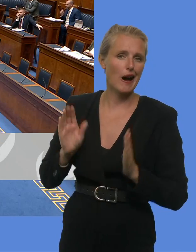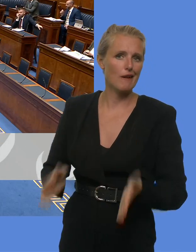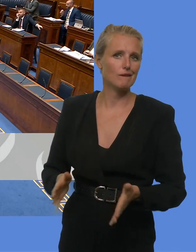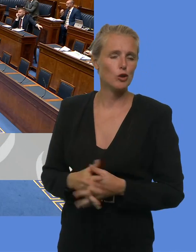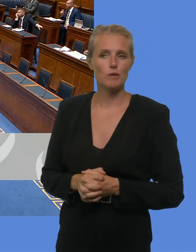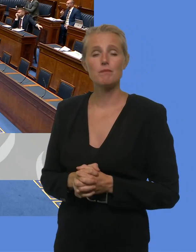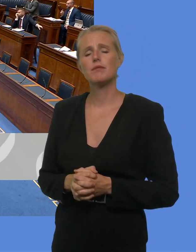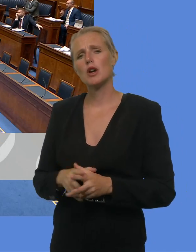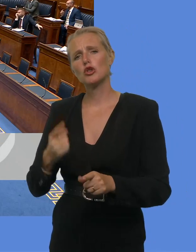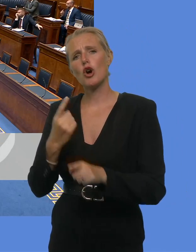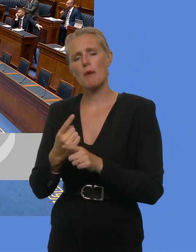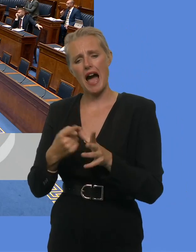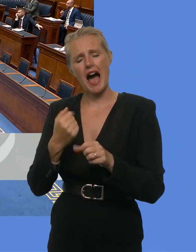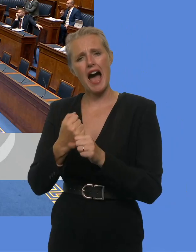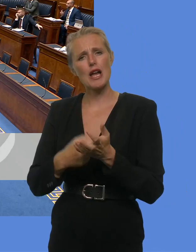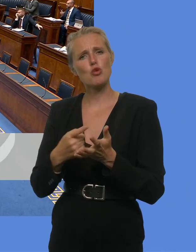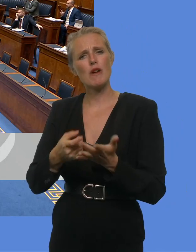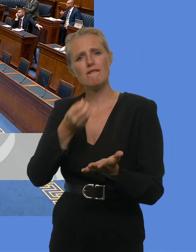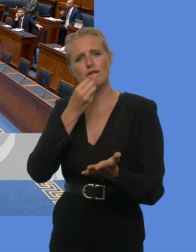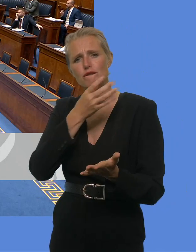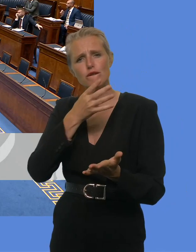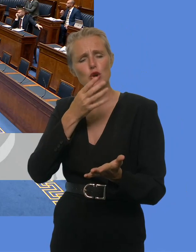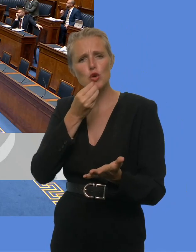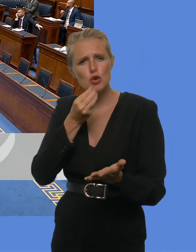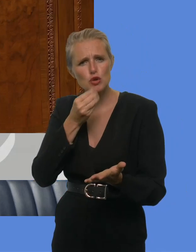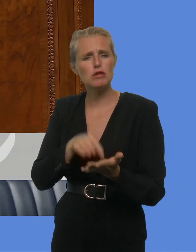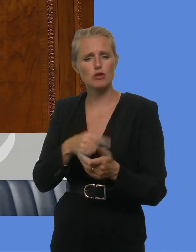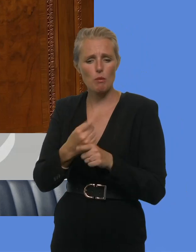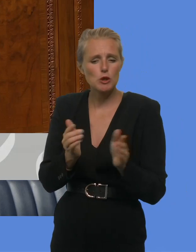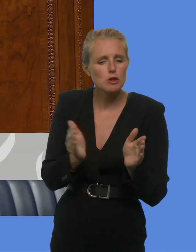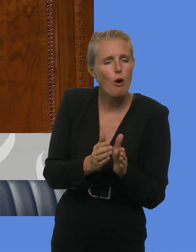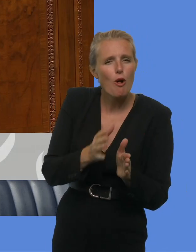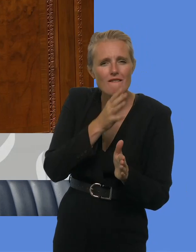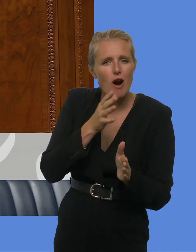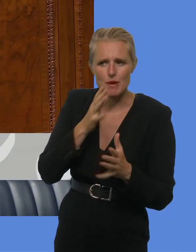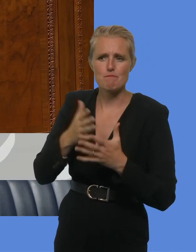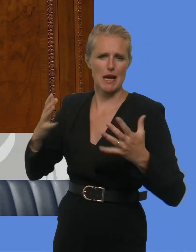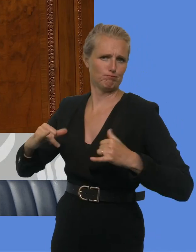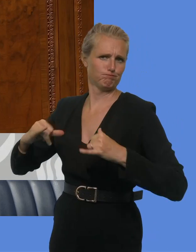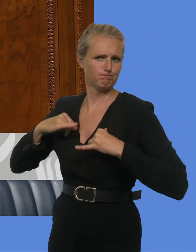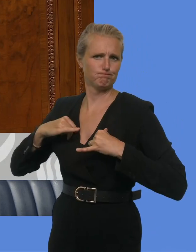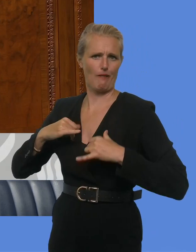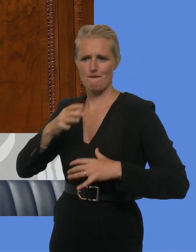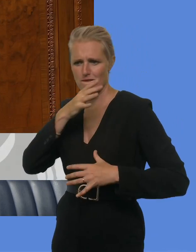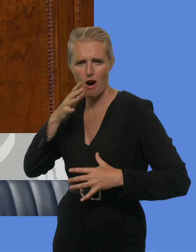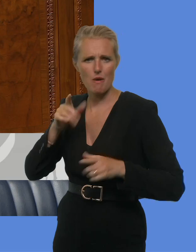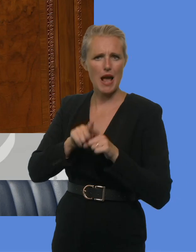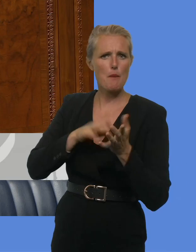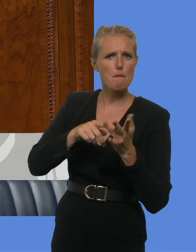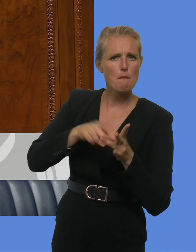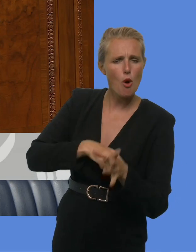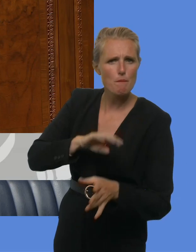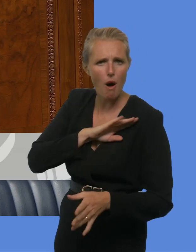Agri-food was mentioned earlier, and of course we have to draw a distinction between small farmers and corporate farming conglomerates like Moy Park and others who